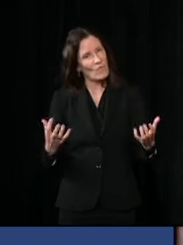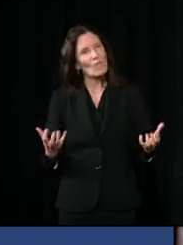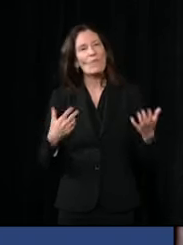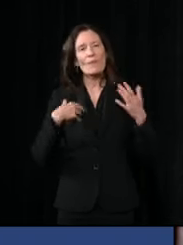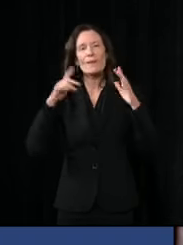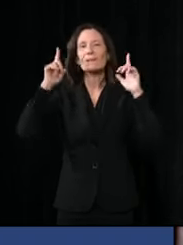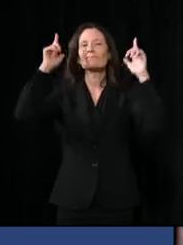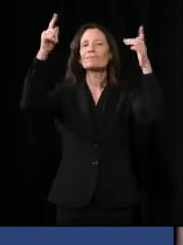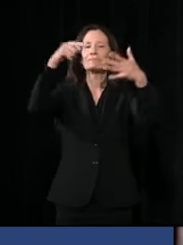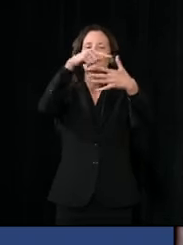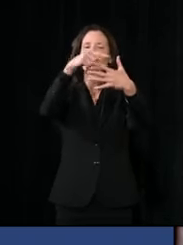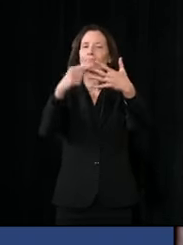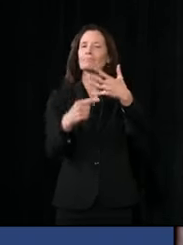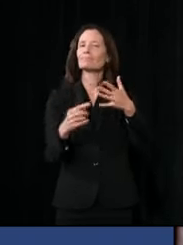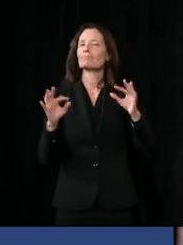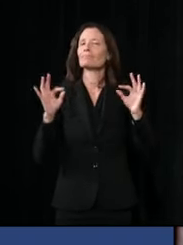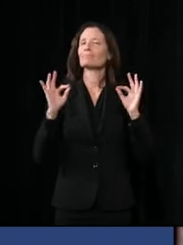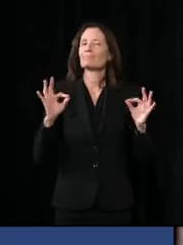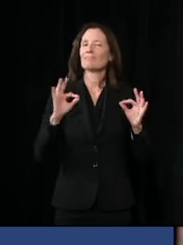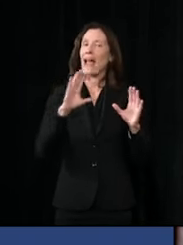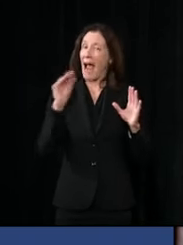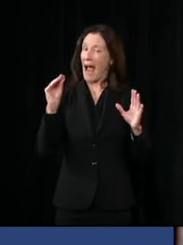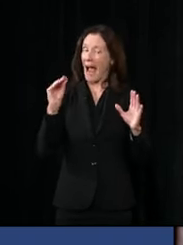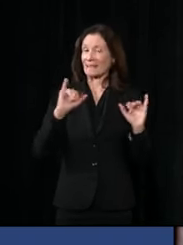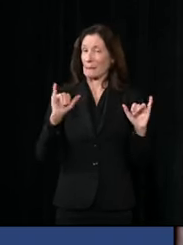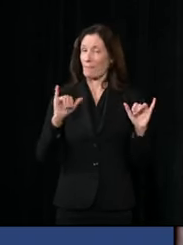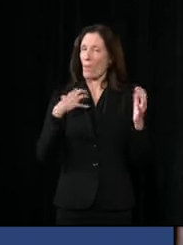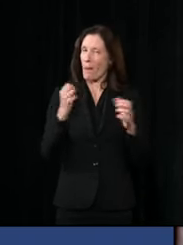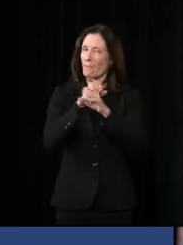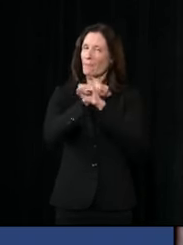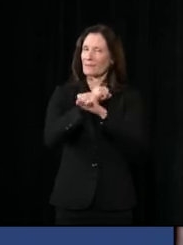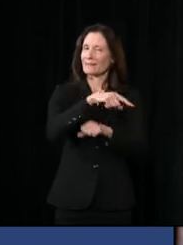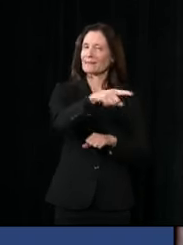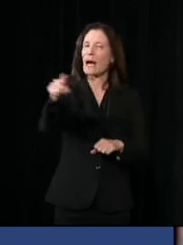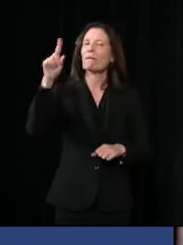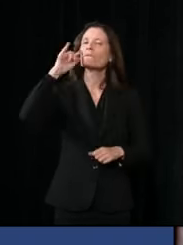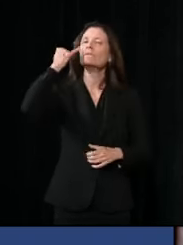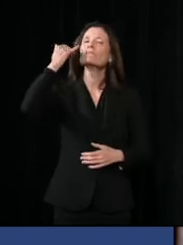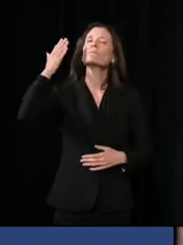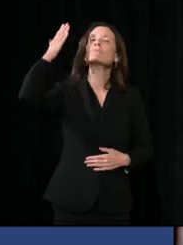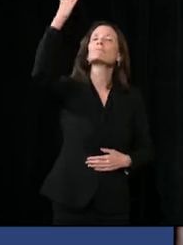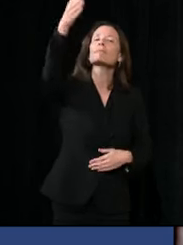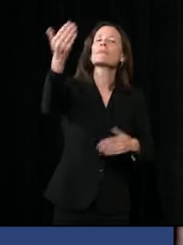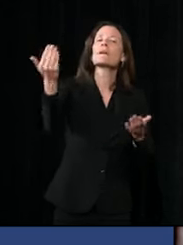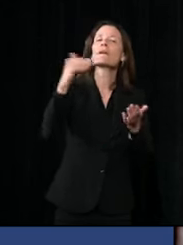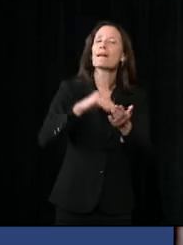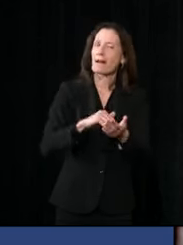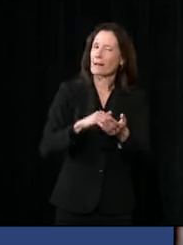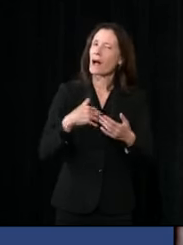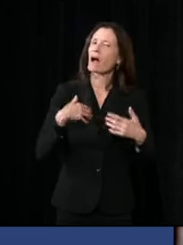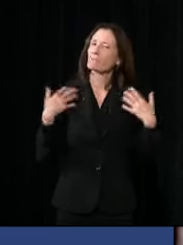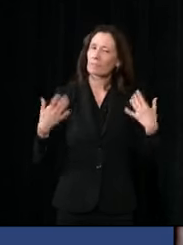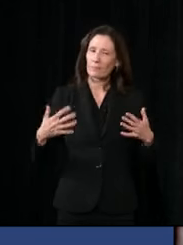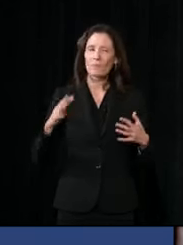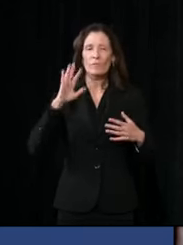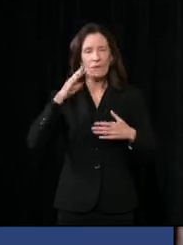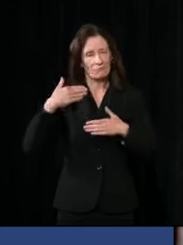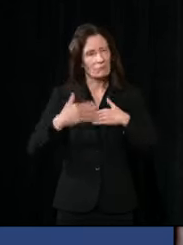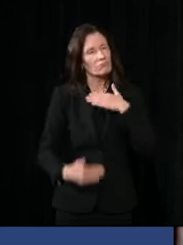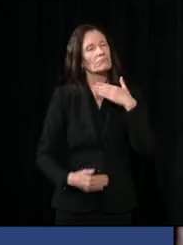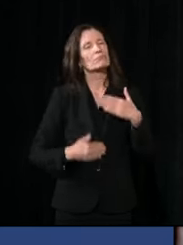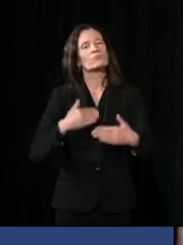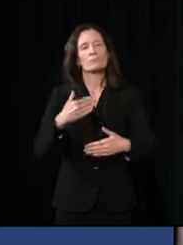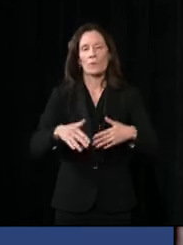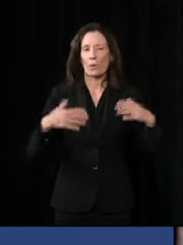system, and it can help jumpstart our economy when the time is right. But moving to reopen large swaths of our economy now,